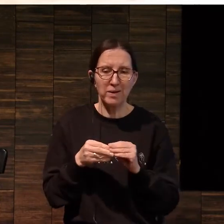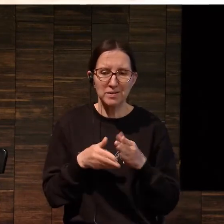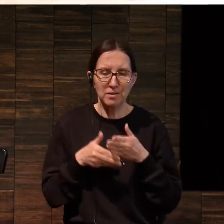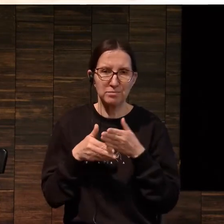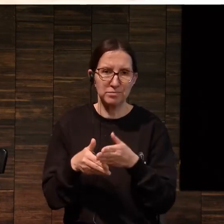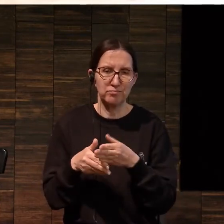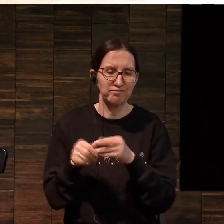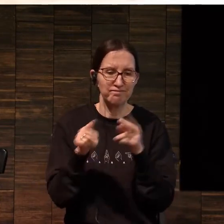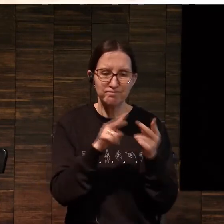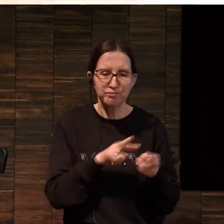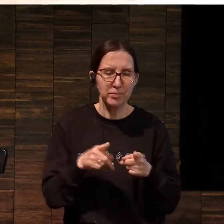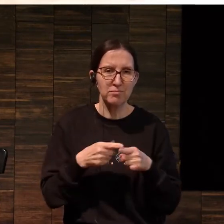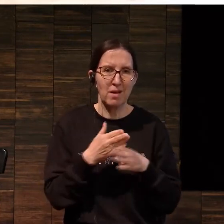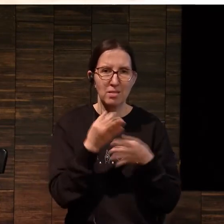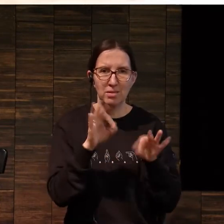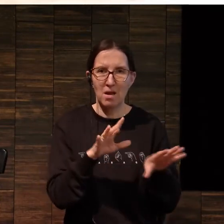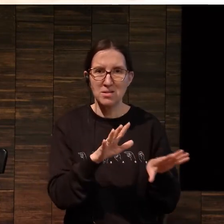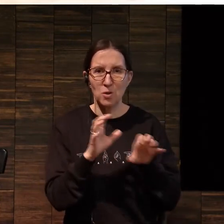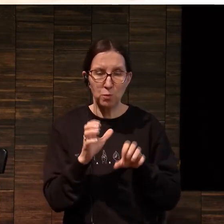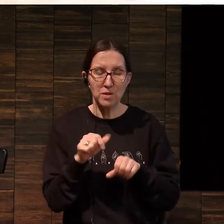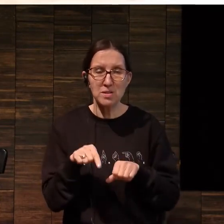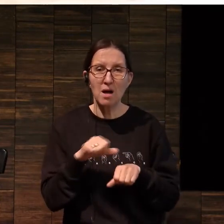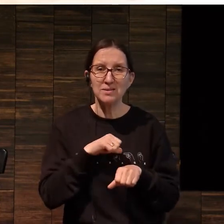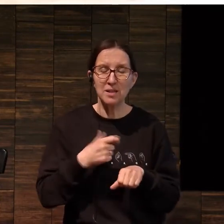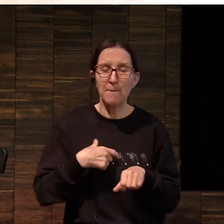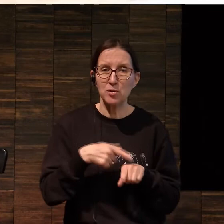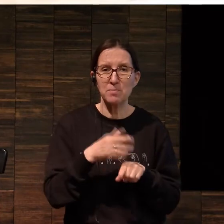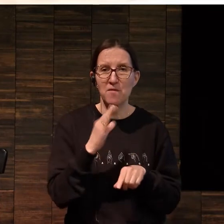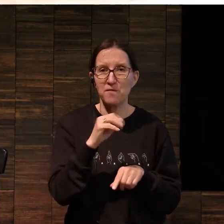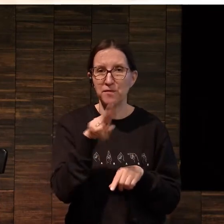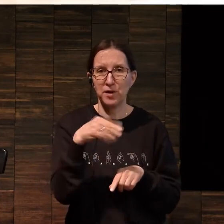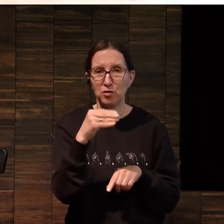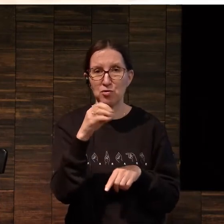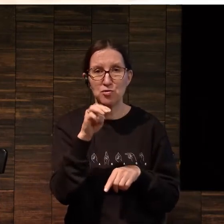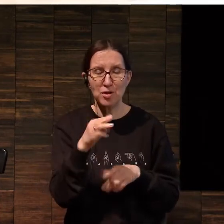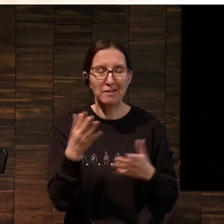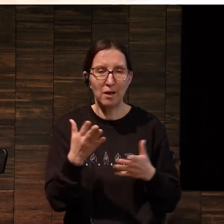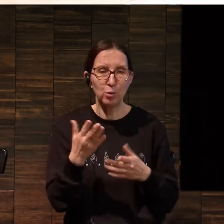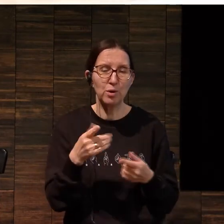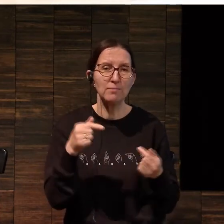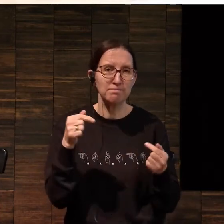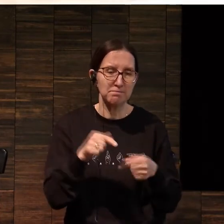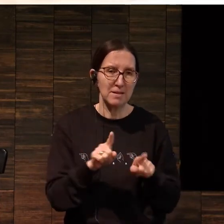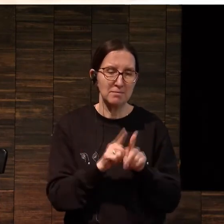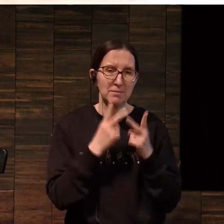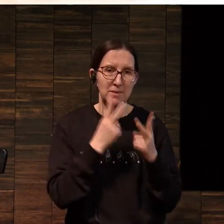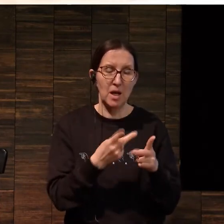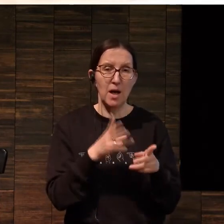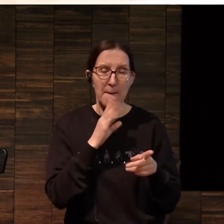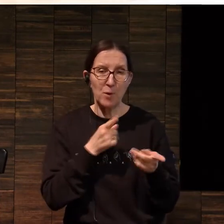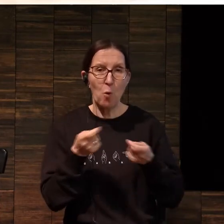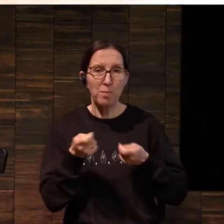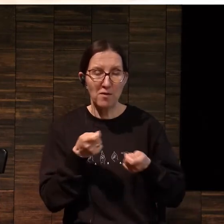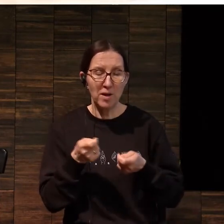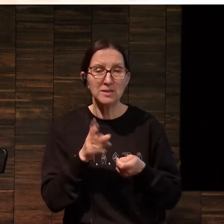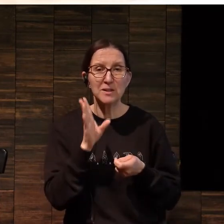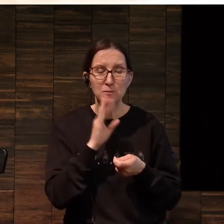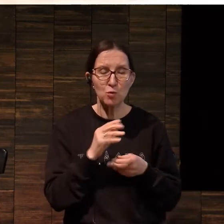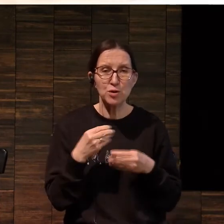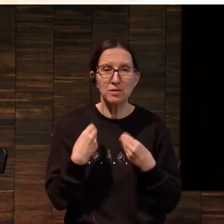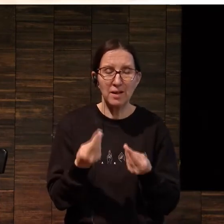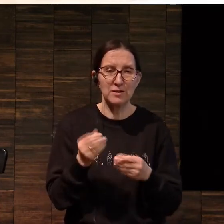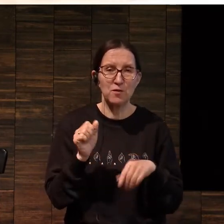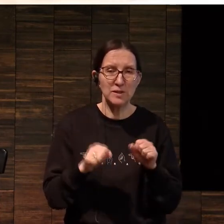widget on its own, properly managed, allows you to reach about 95% compliance. With